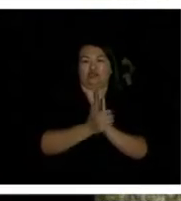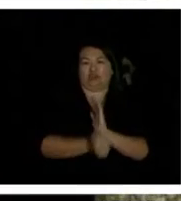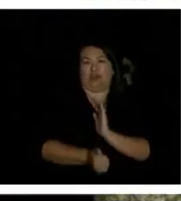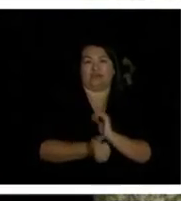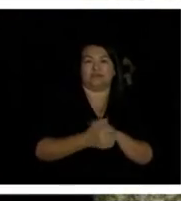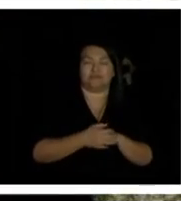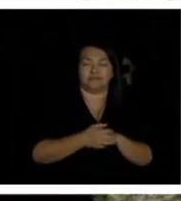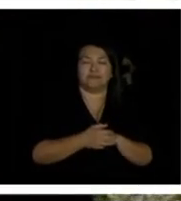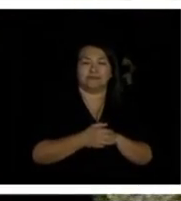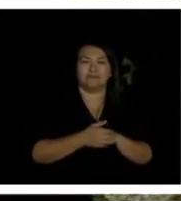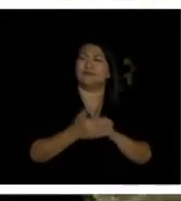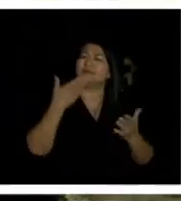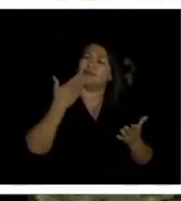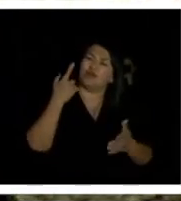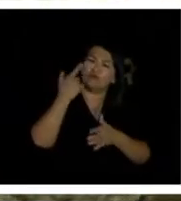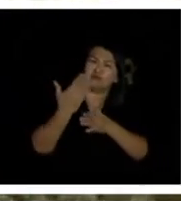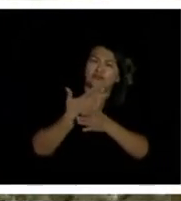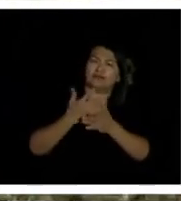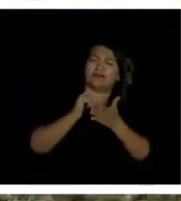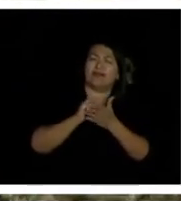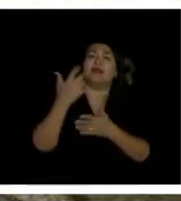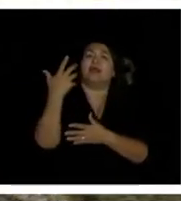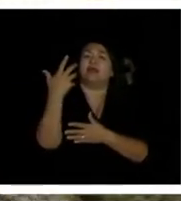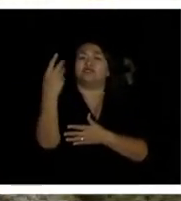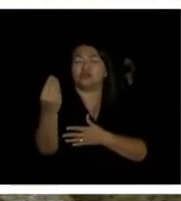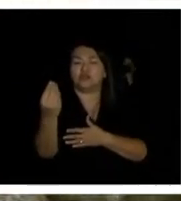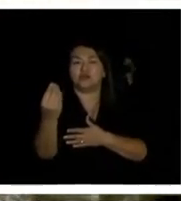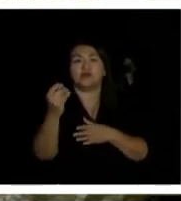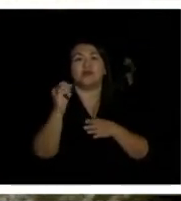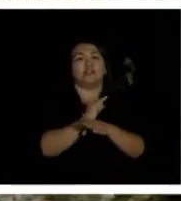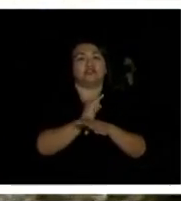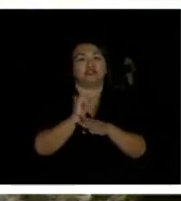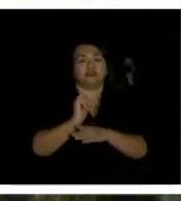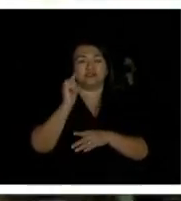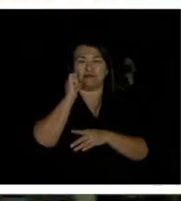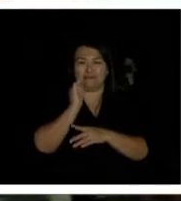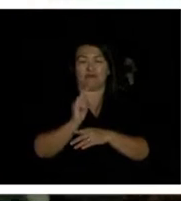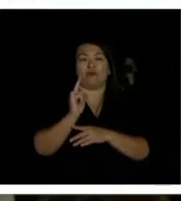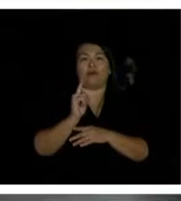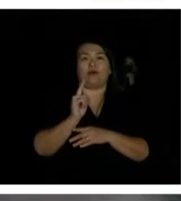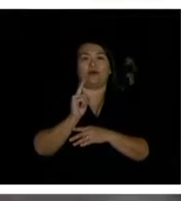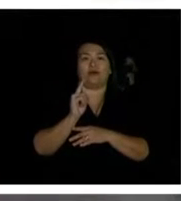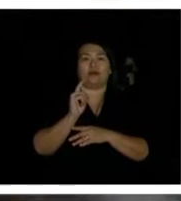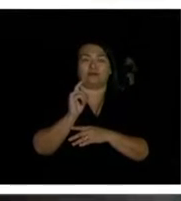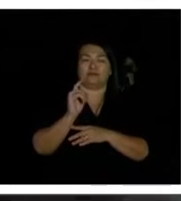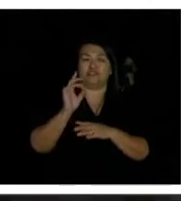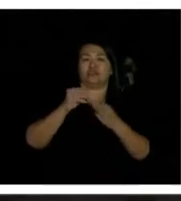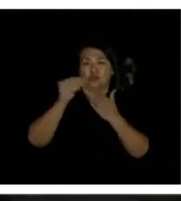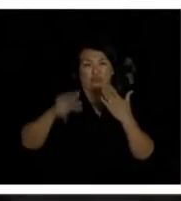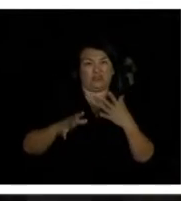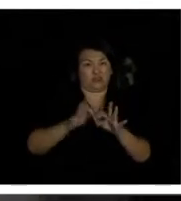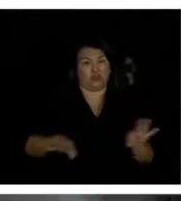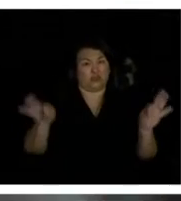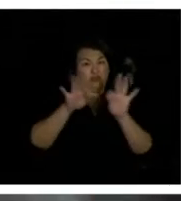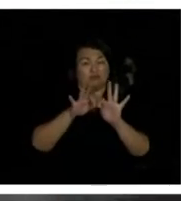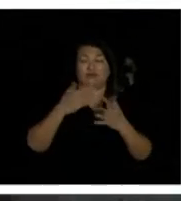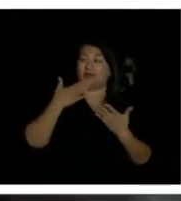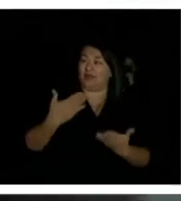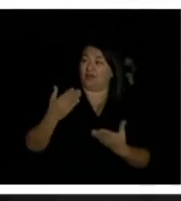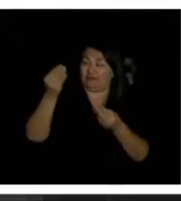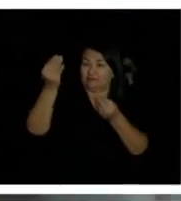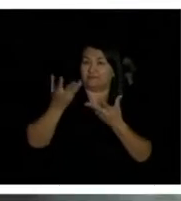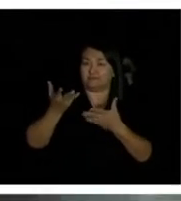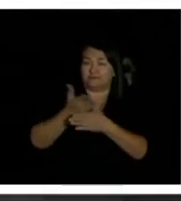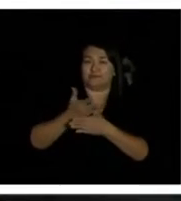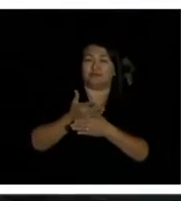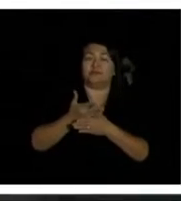so much for sharing that. External internships for our students are critical and very important, so I appreciate you sharing that thought. We're